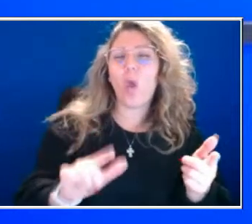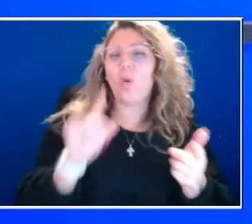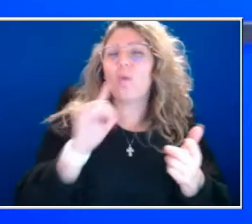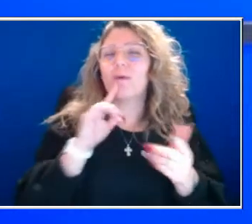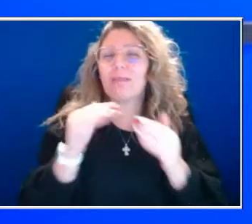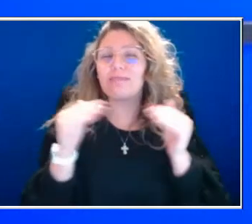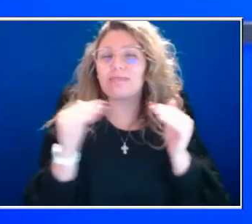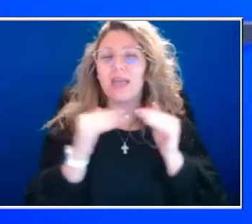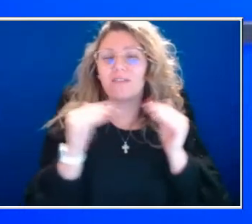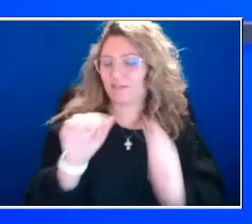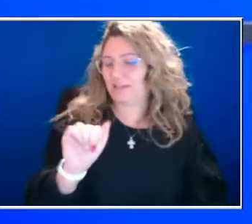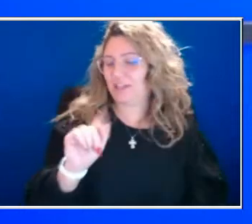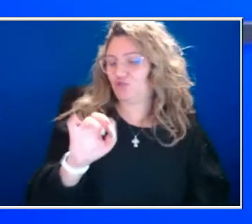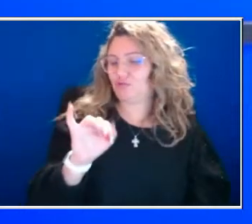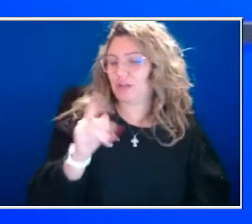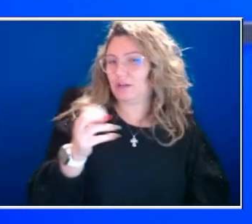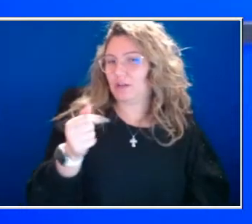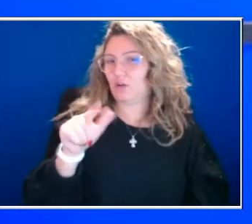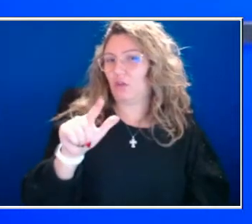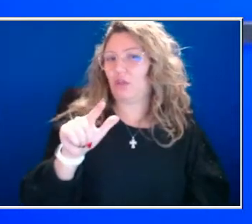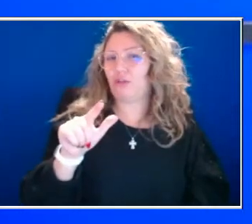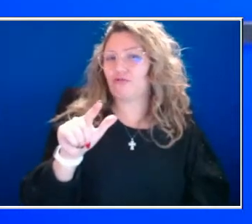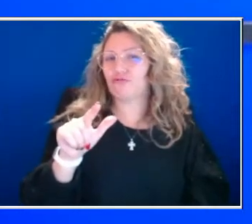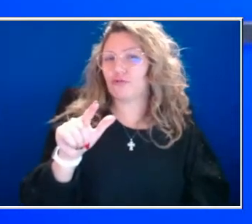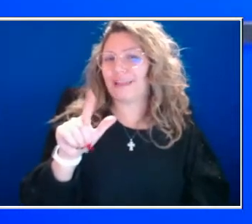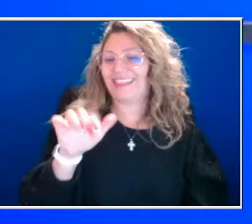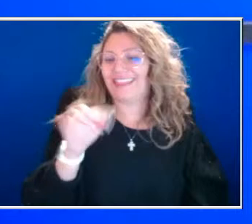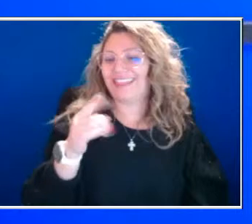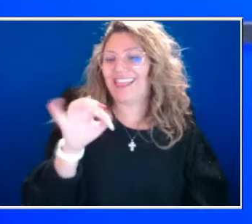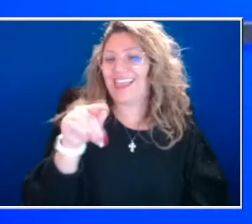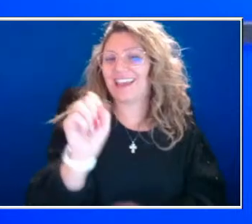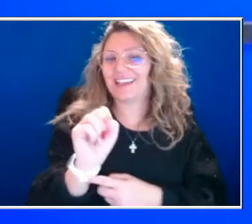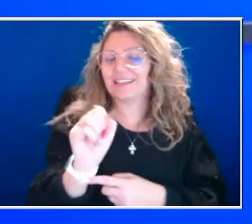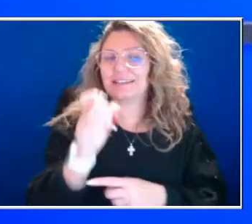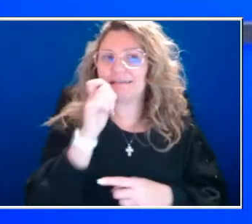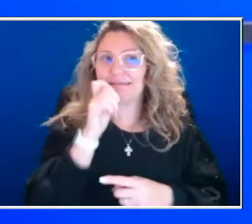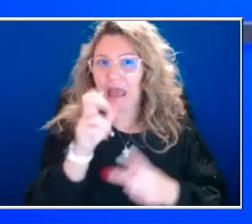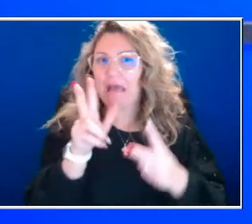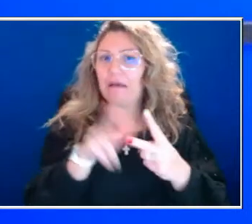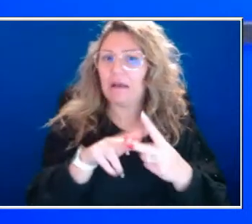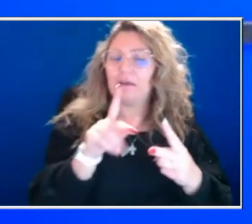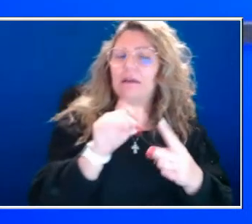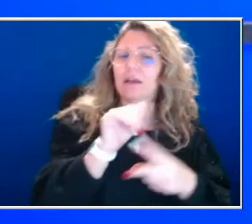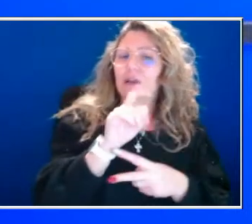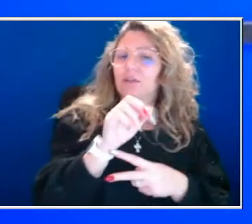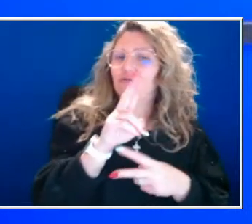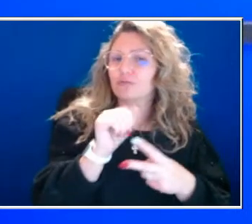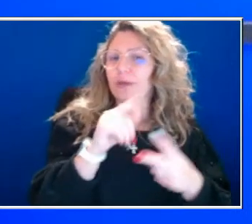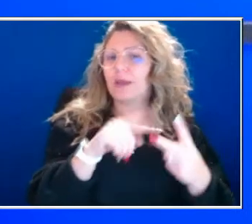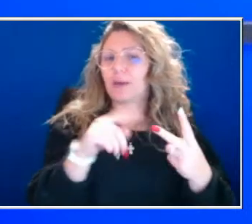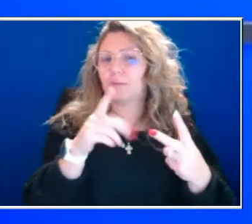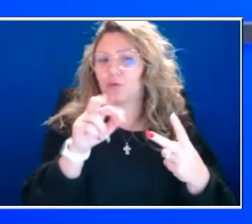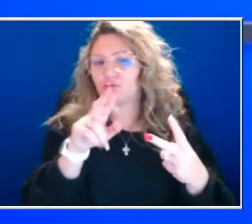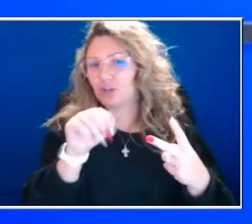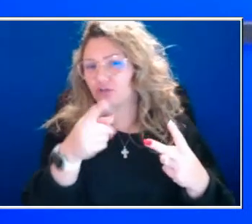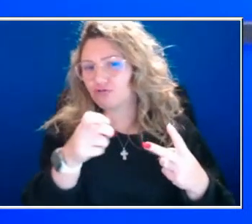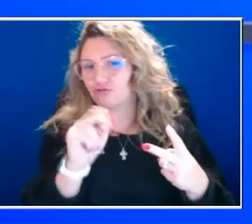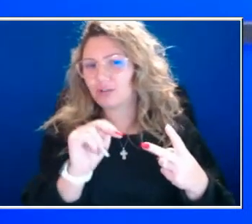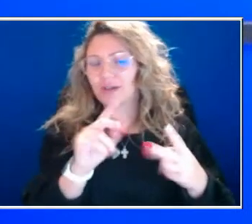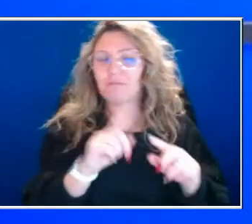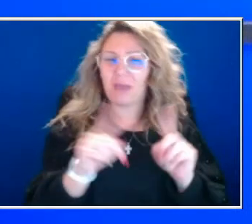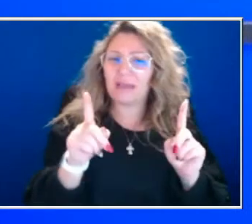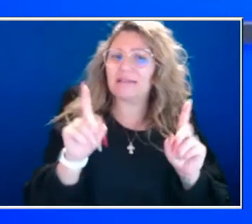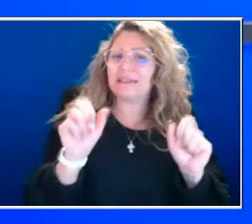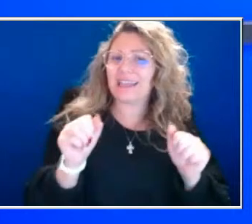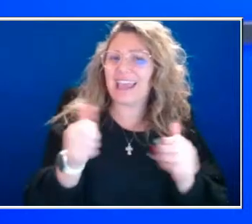do produce hormones, not generally estrogen and progesterone, but some adrenal hormones that can help with some of those symptoms. But unfortunately,